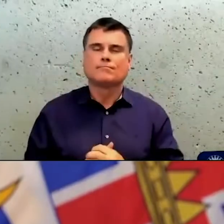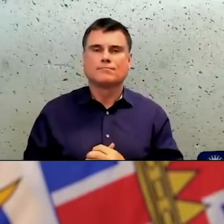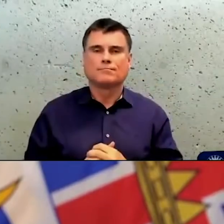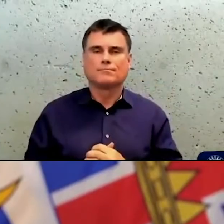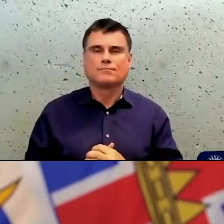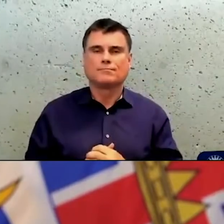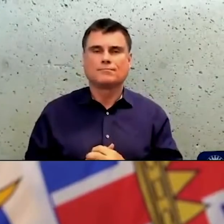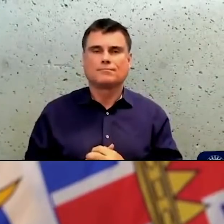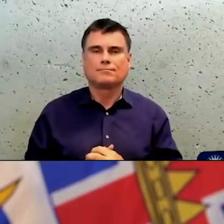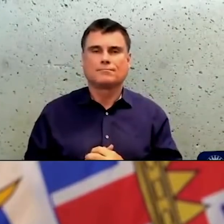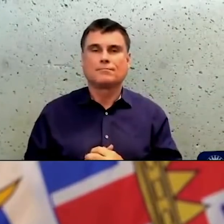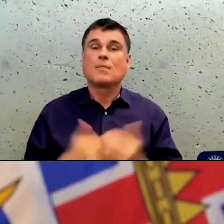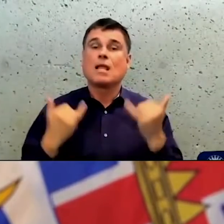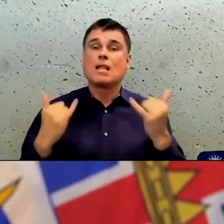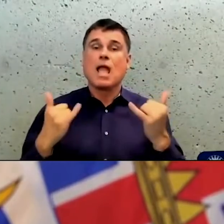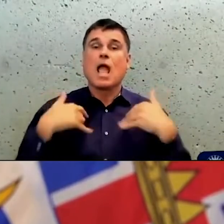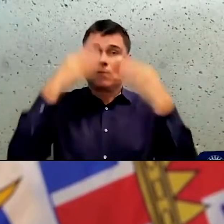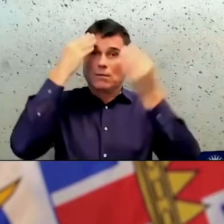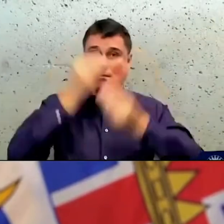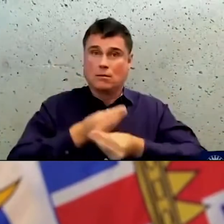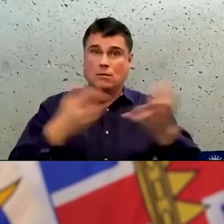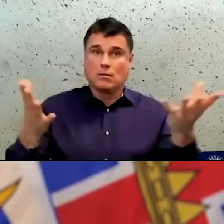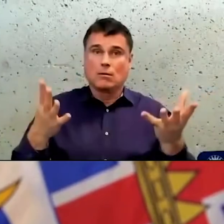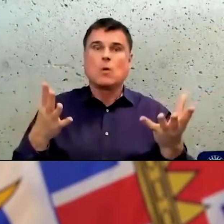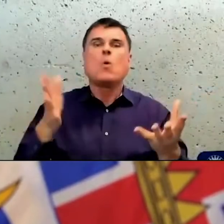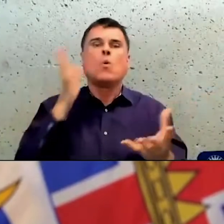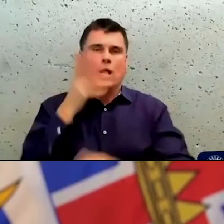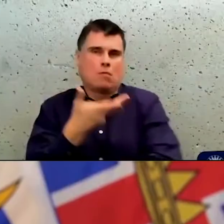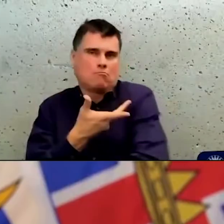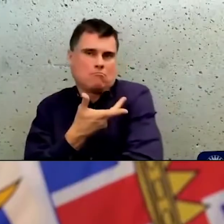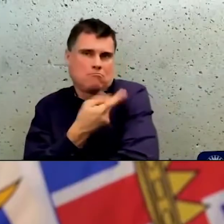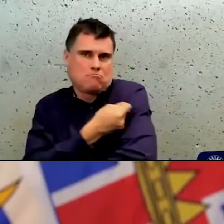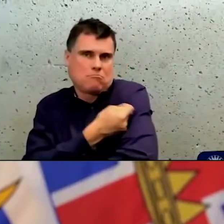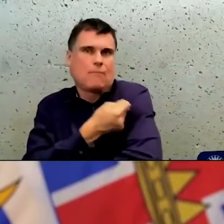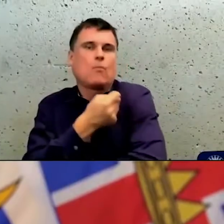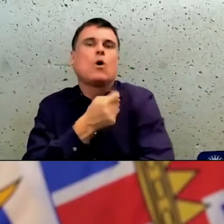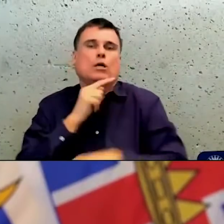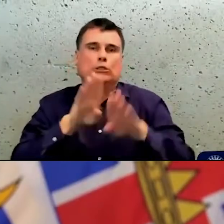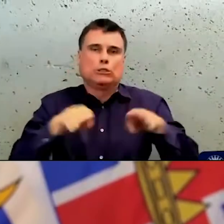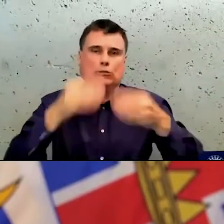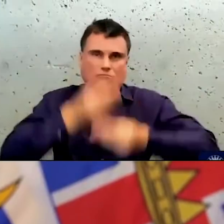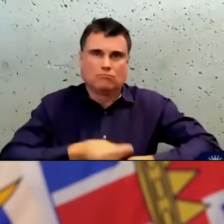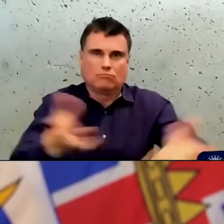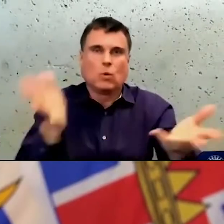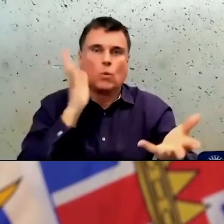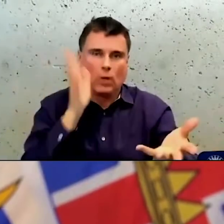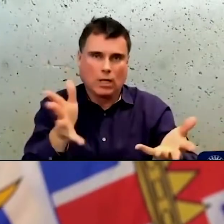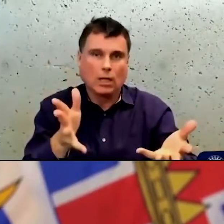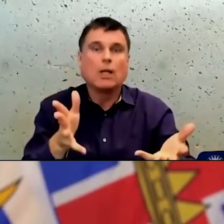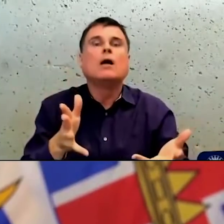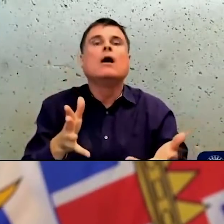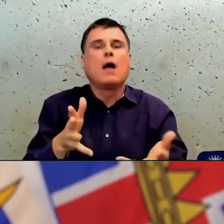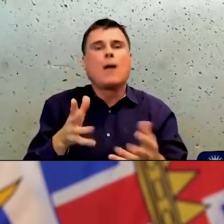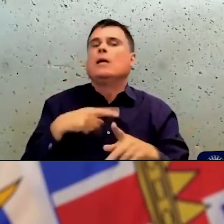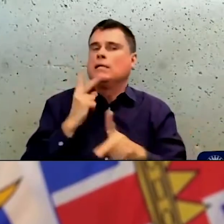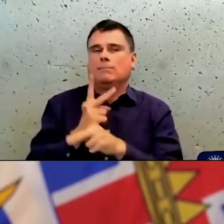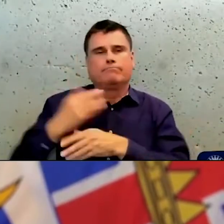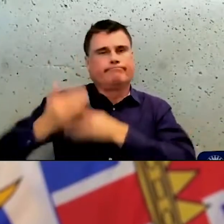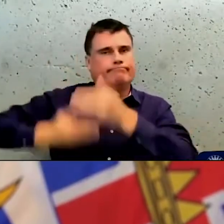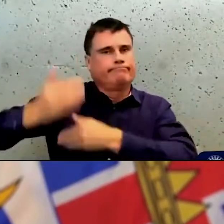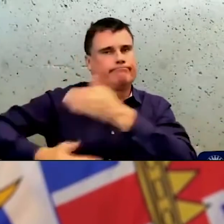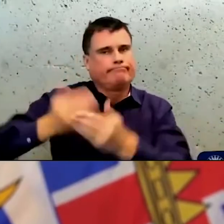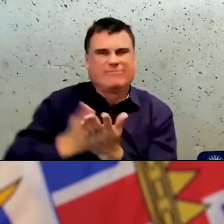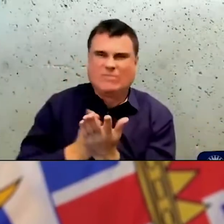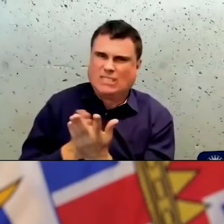we do have this ability to get through adversity together. And where I come from, we have a saying that common